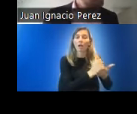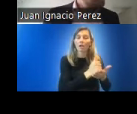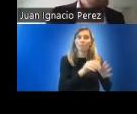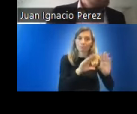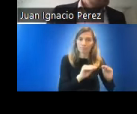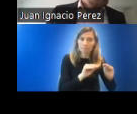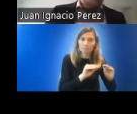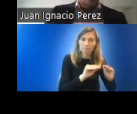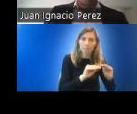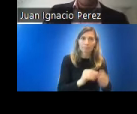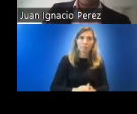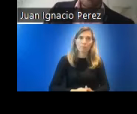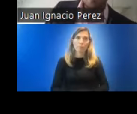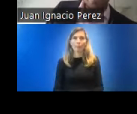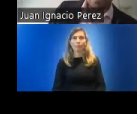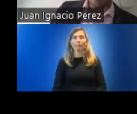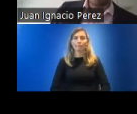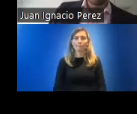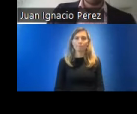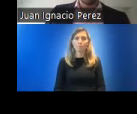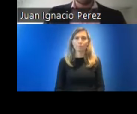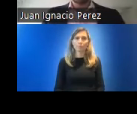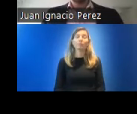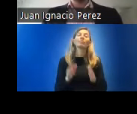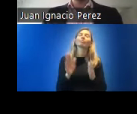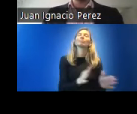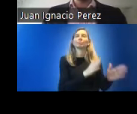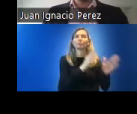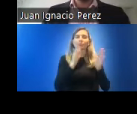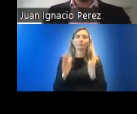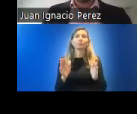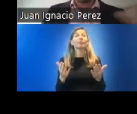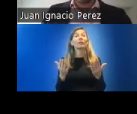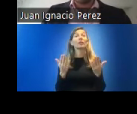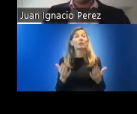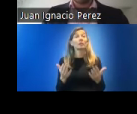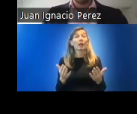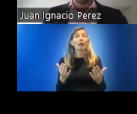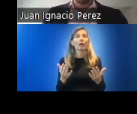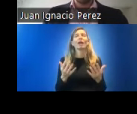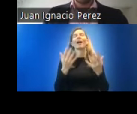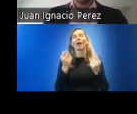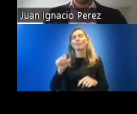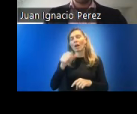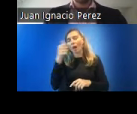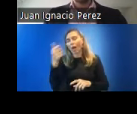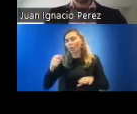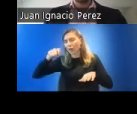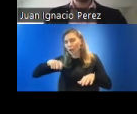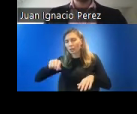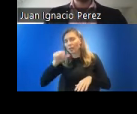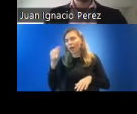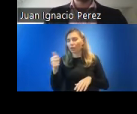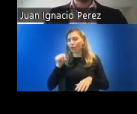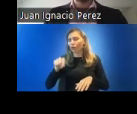highlighted. I will move now. There are other cases of other committees that I would invite you to double check in the